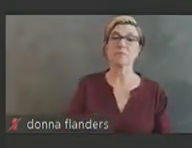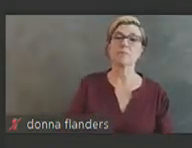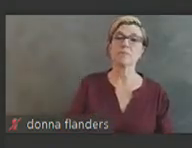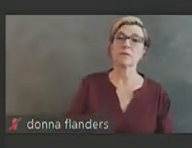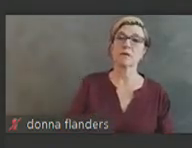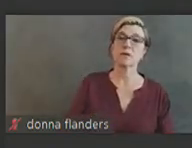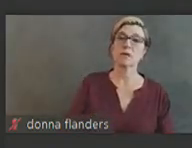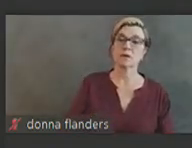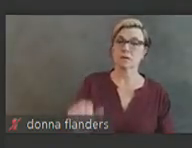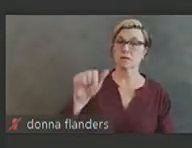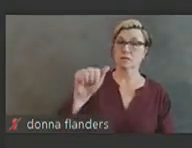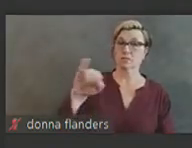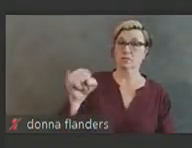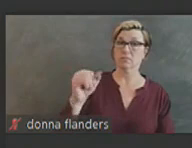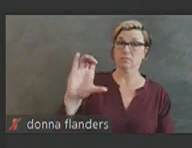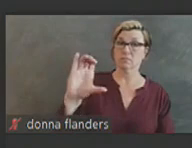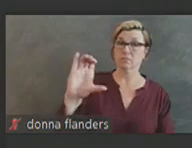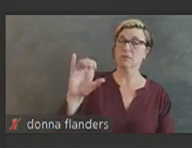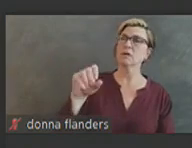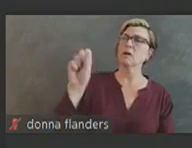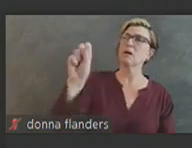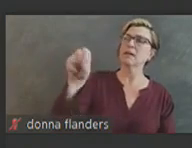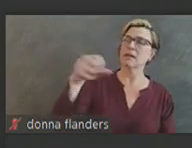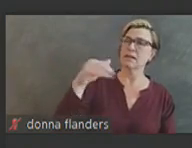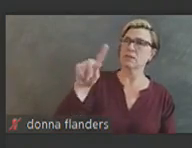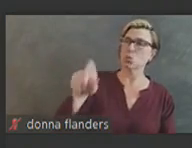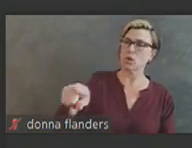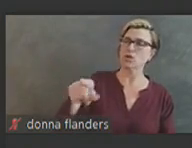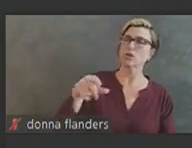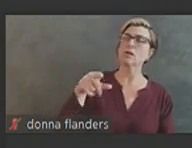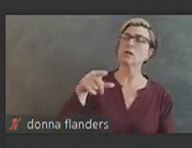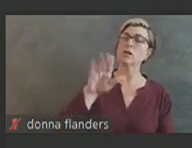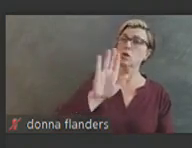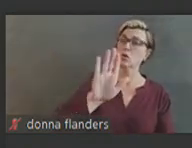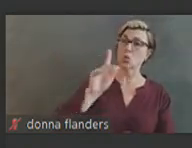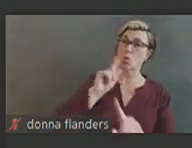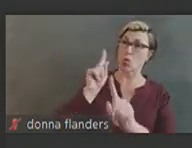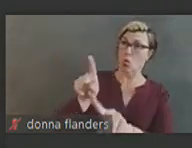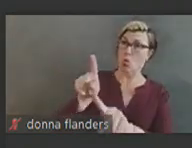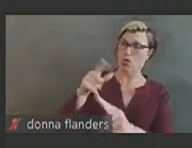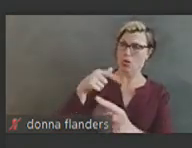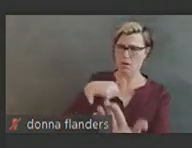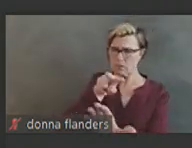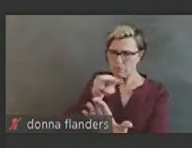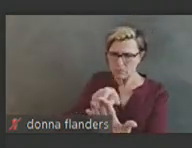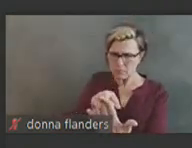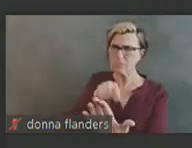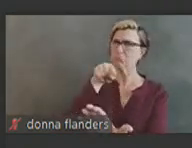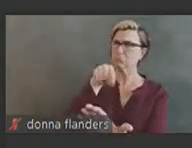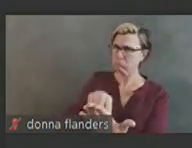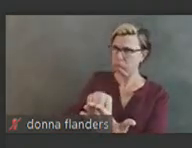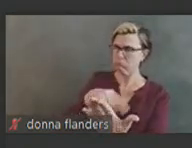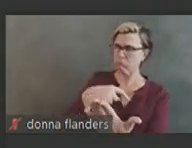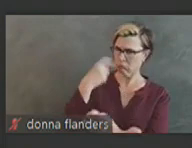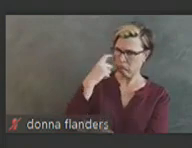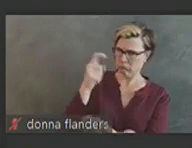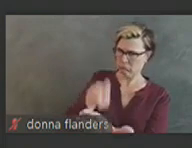You made a point of including in this order a reference and a request